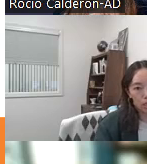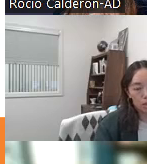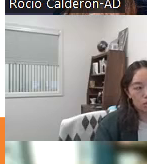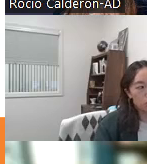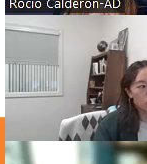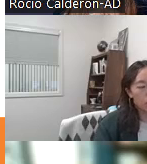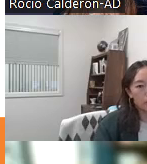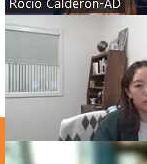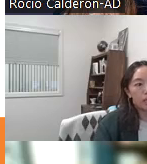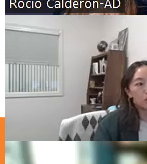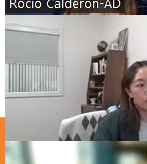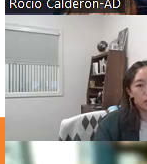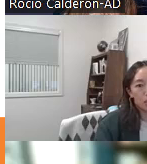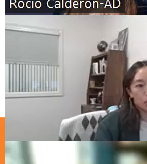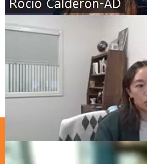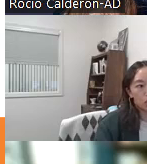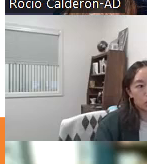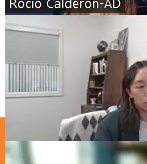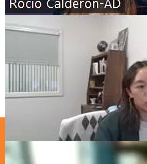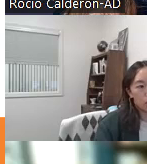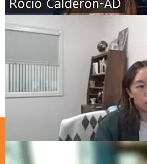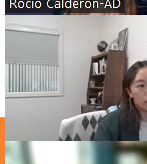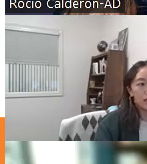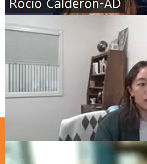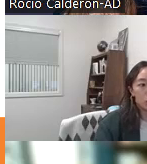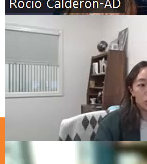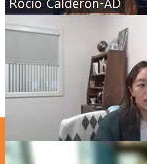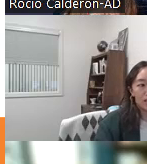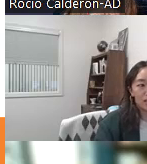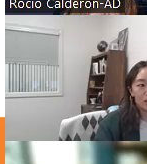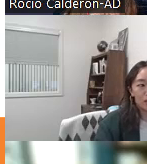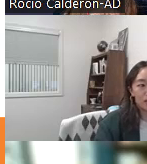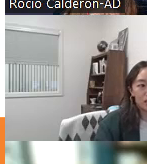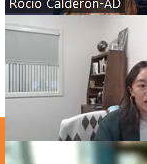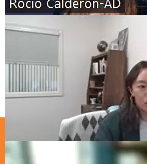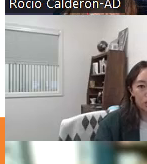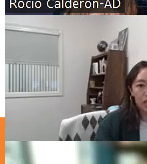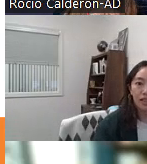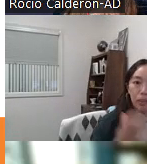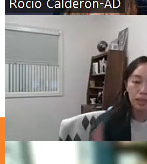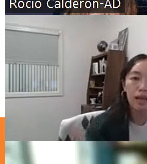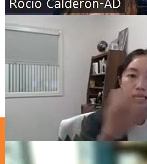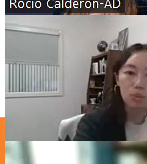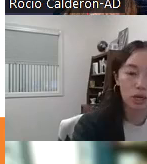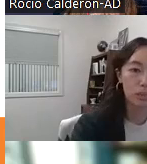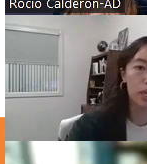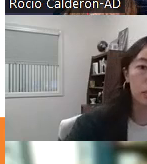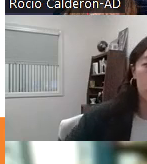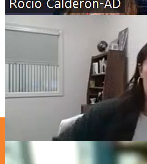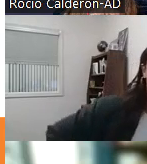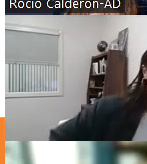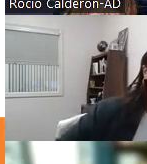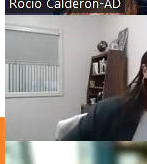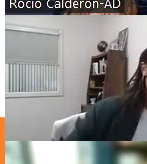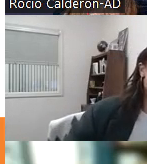truck replacement program. And so updates that we want to share with you all is the district is conducting outreach. I think maybe the last time we talked about it,